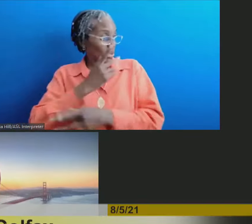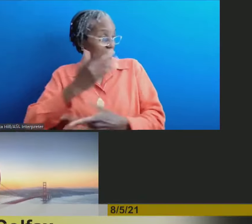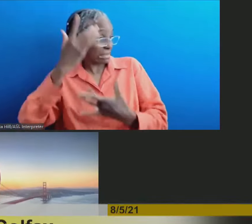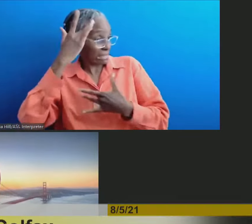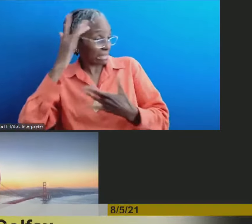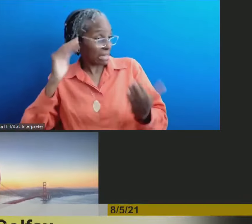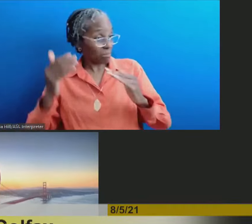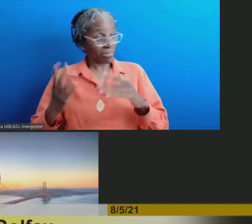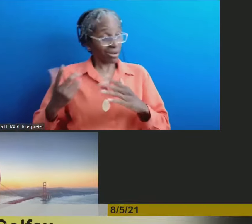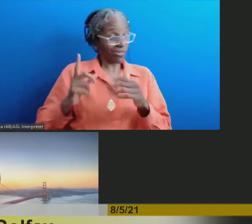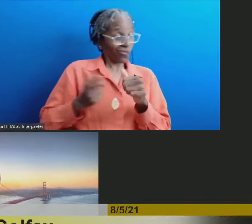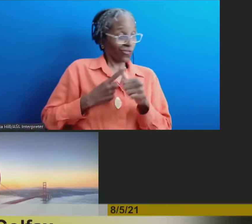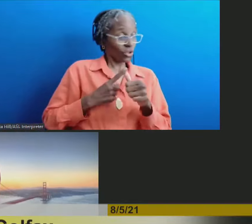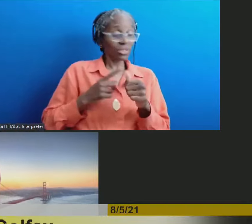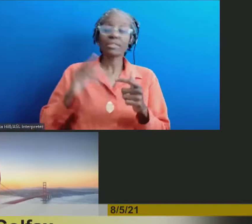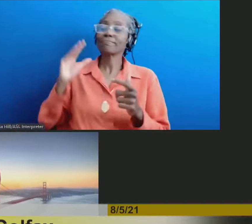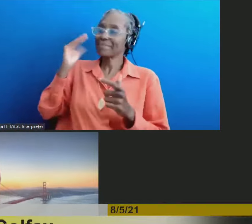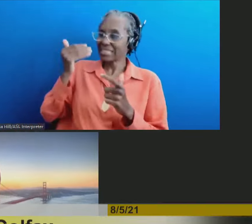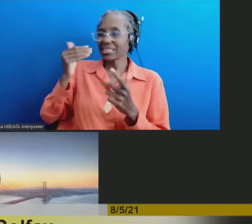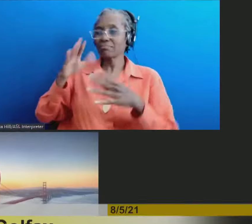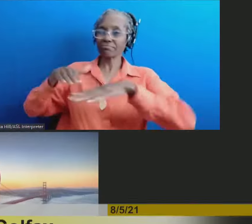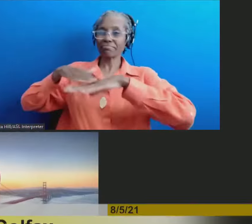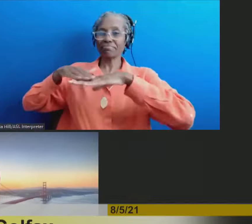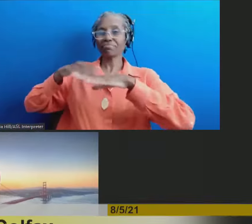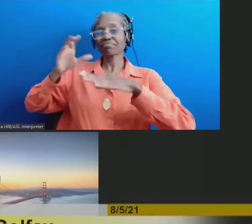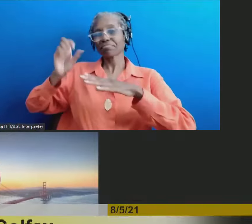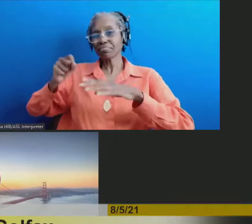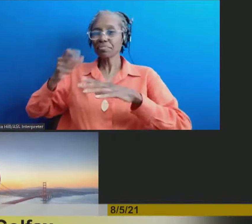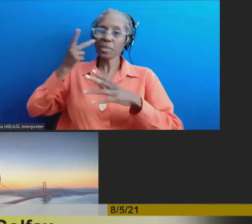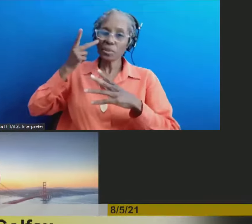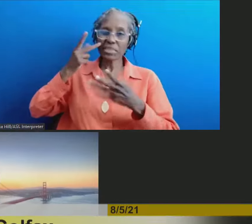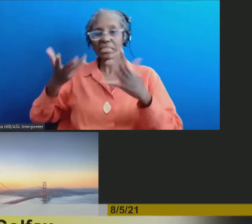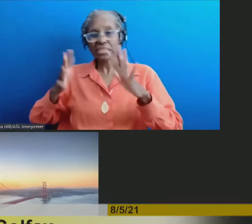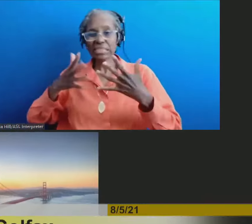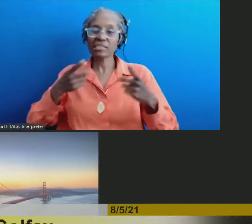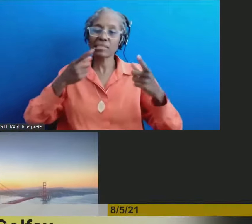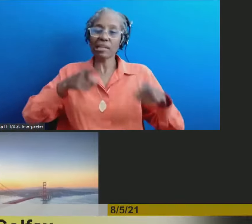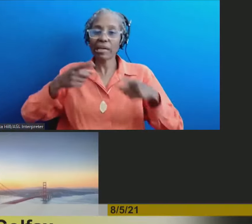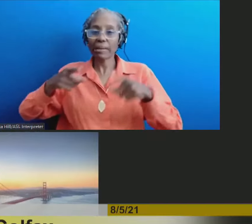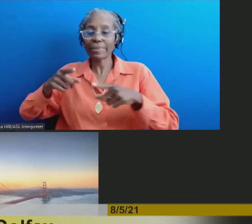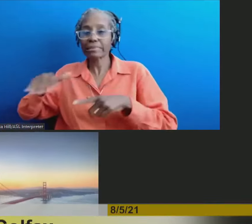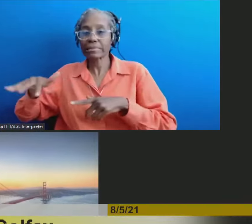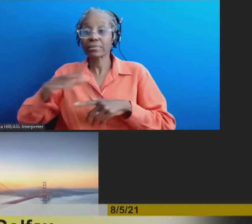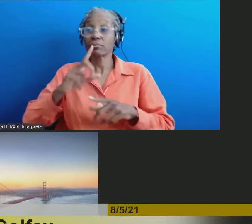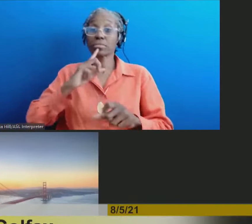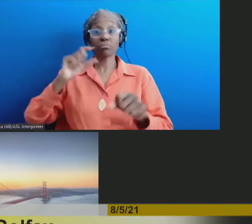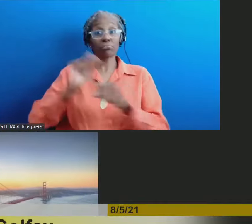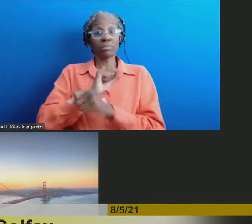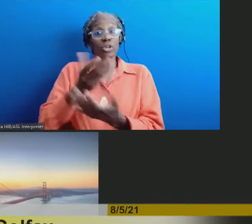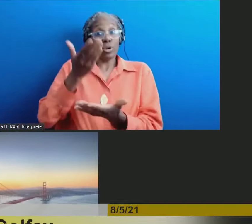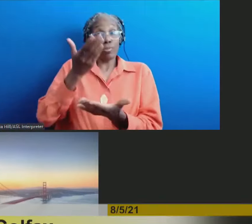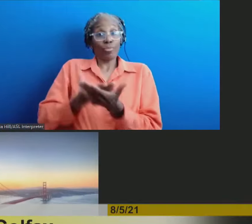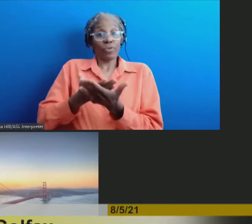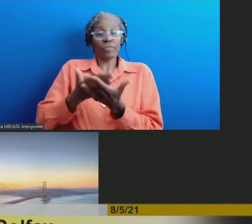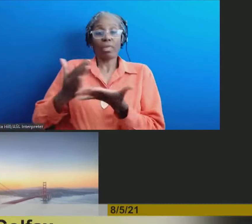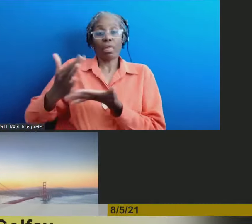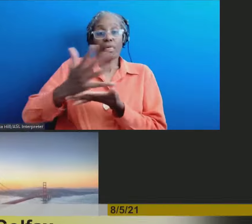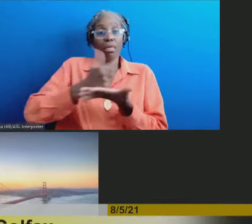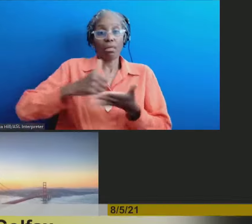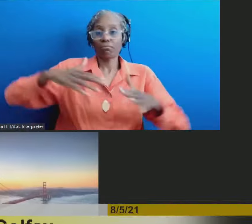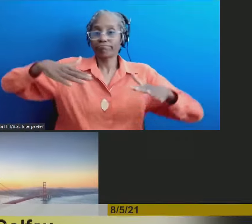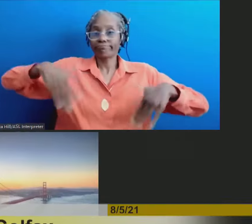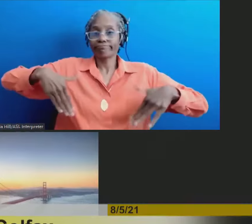case. And unfortunately, that trend is what we're seeing locally. So it's a series